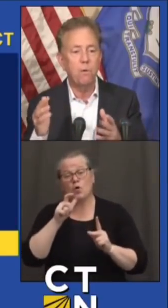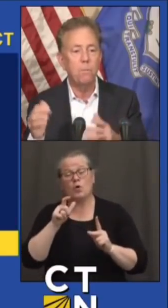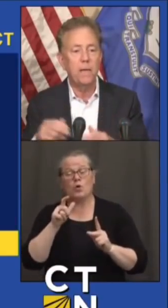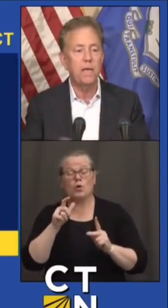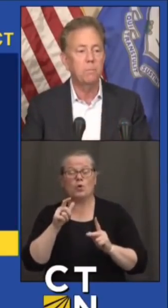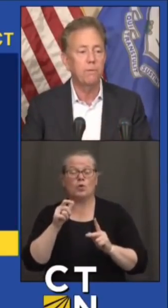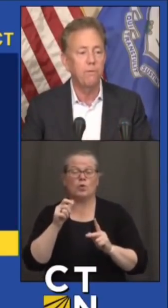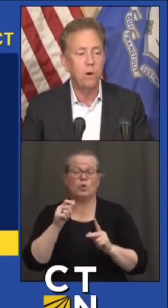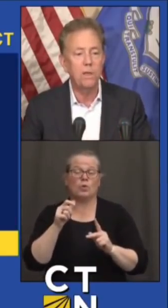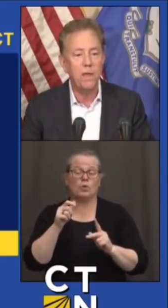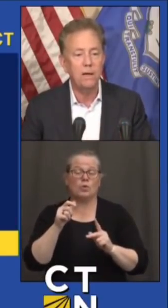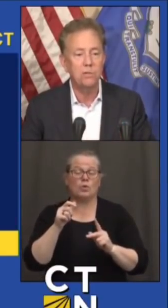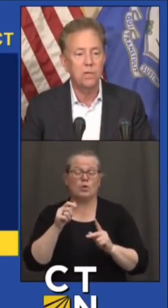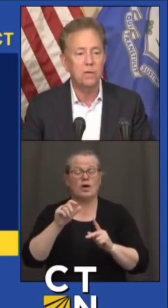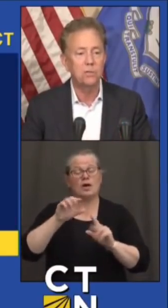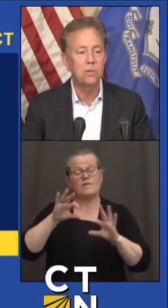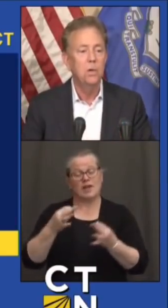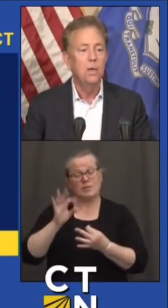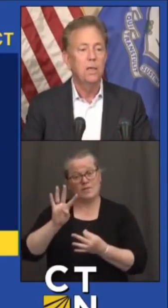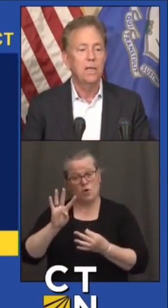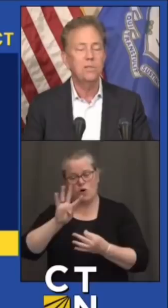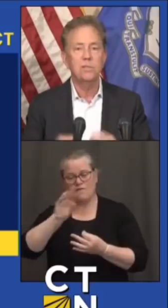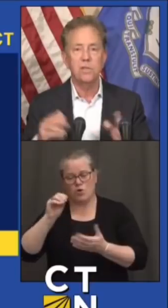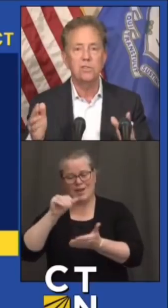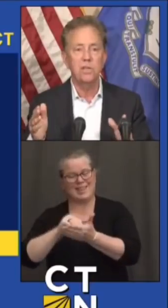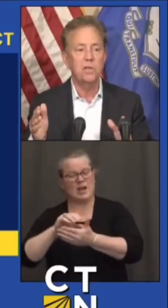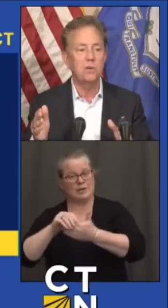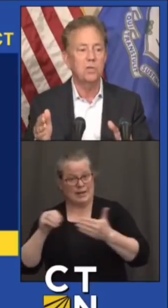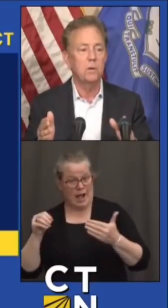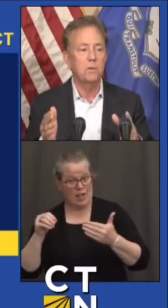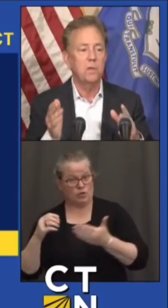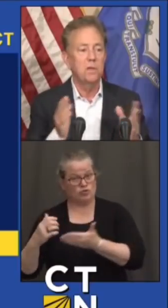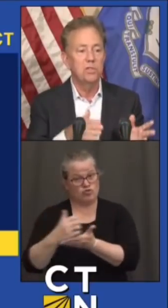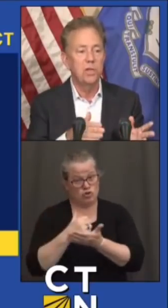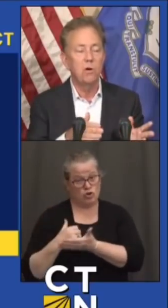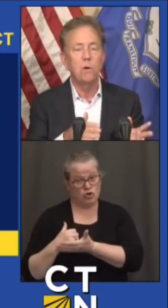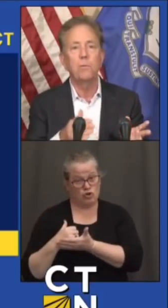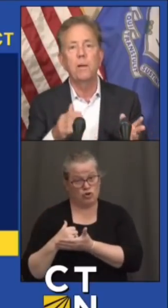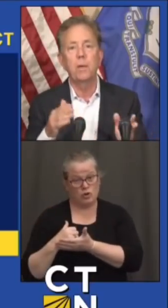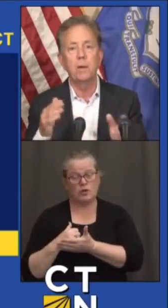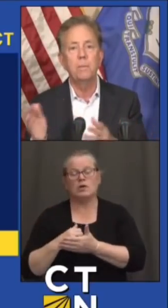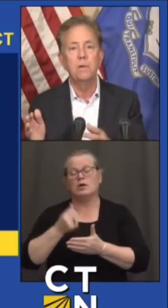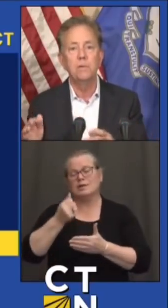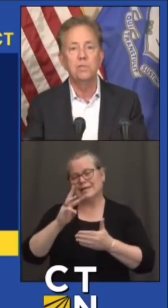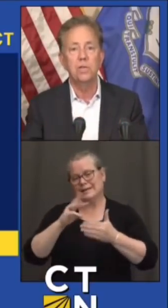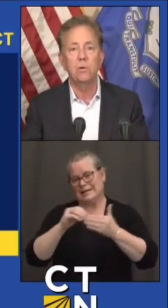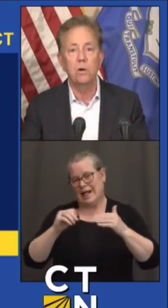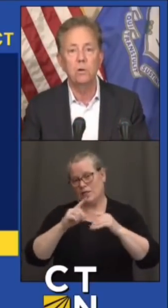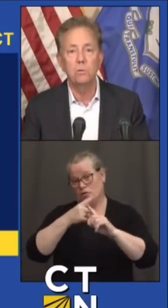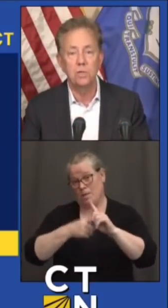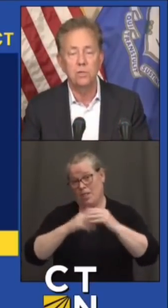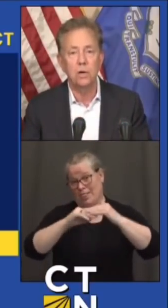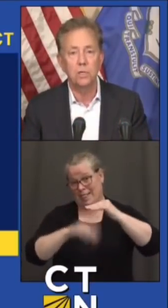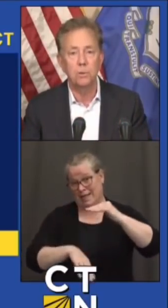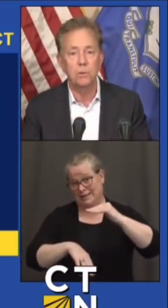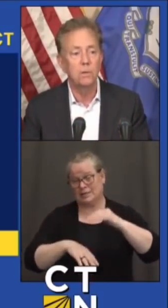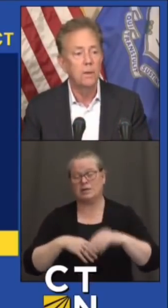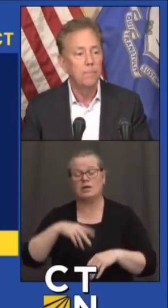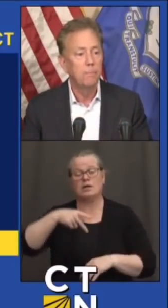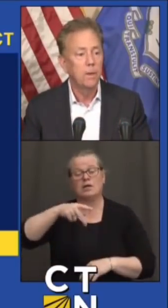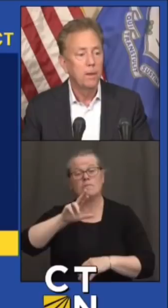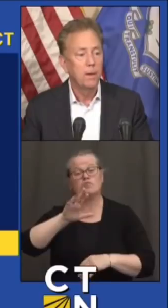families of 4 making up to $40,000, less than $16 a month, zero premium, zero